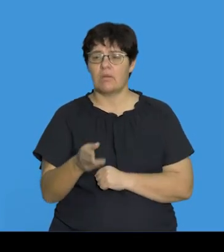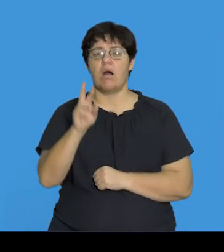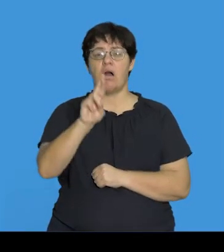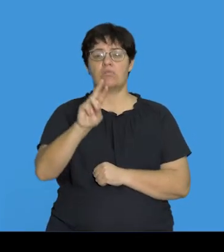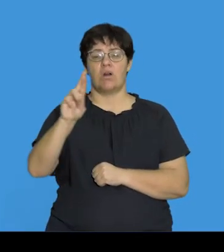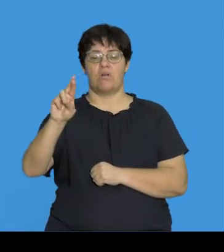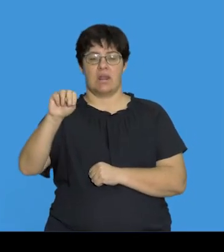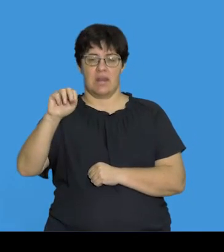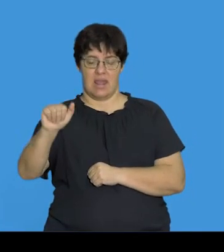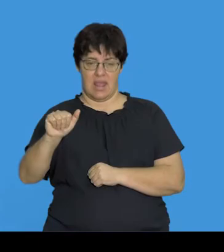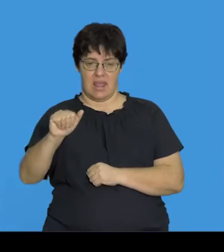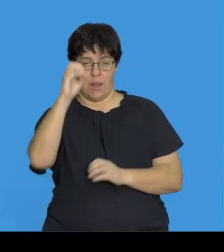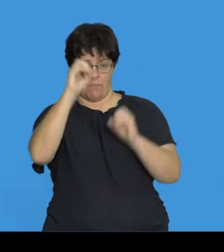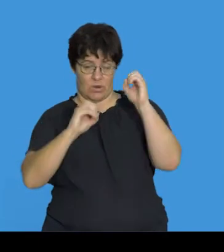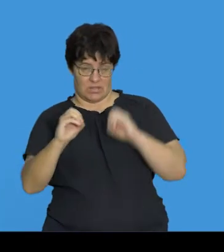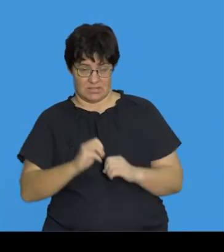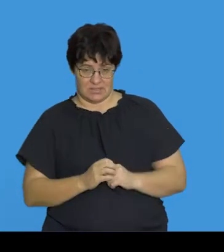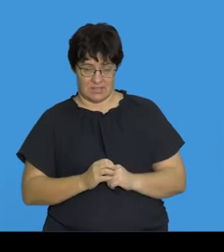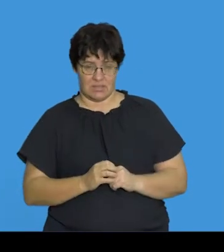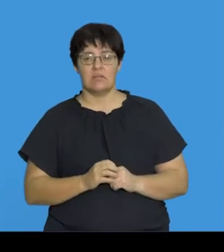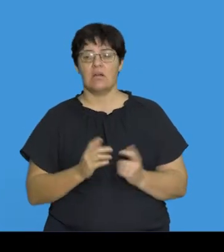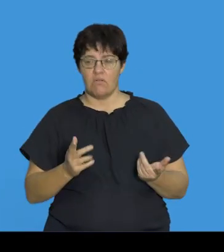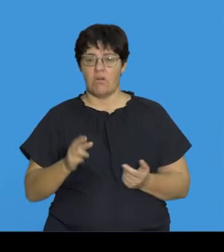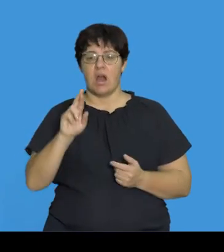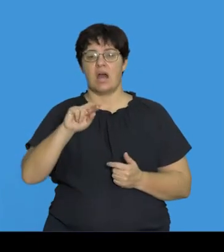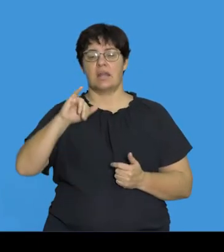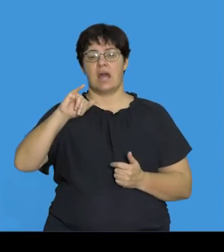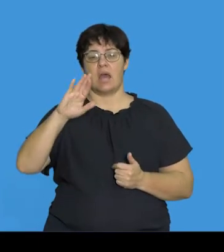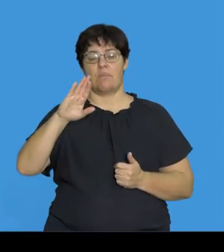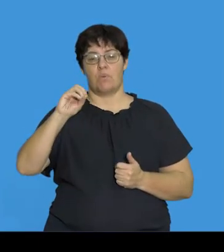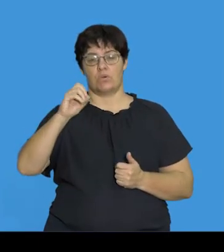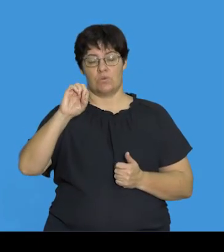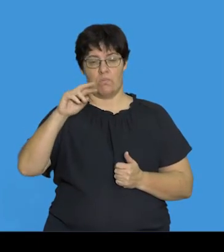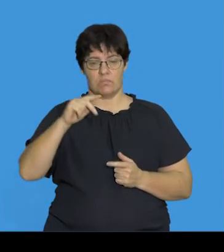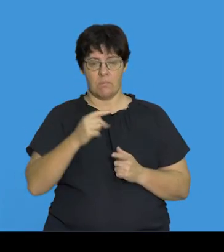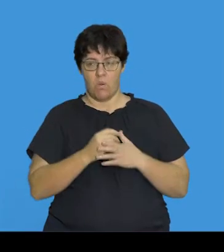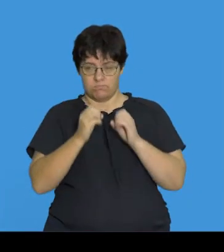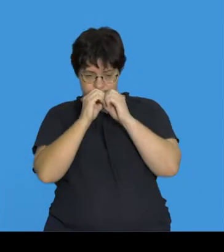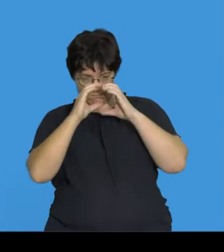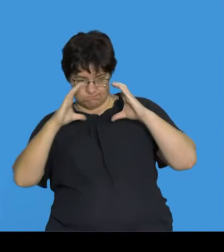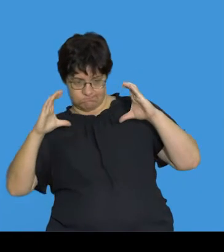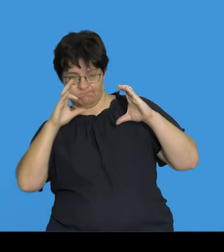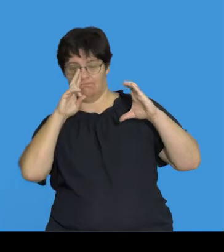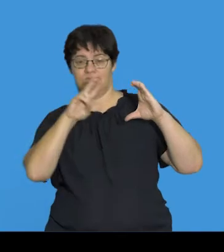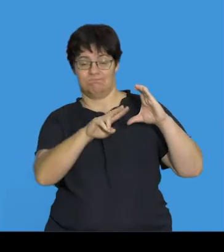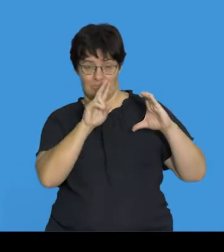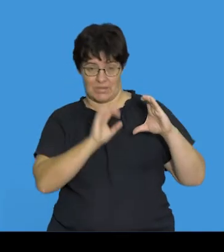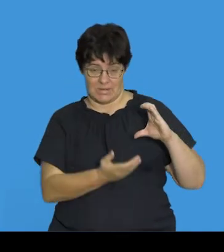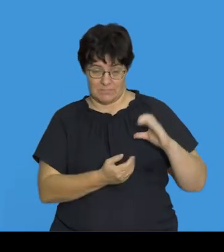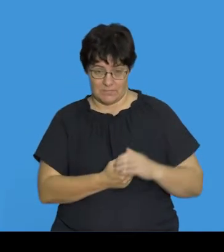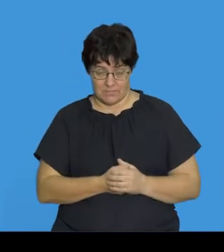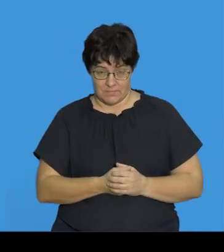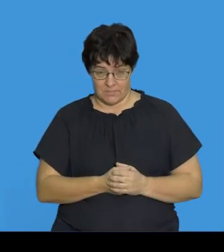called rRNA molecules. And as you would see them, these are called ribosomes, which I've now further enlarged in this image.